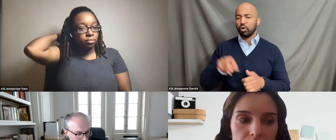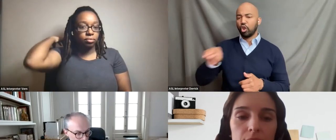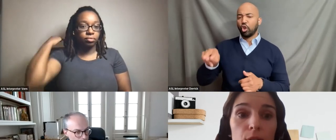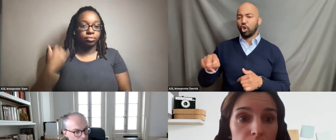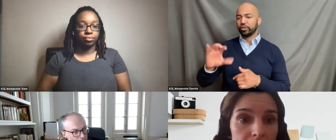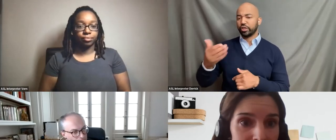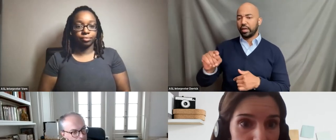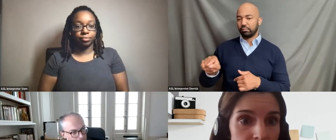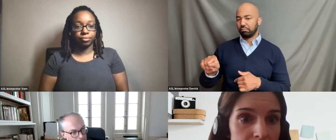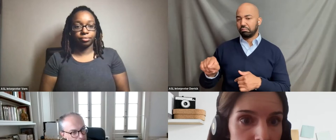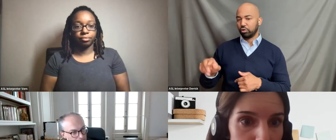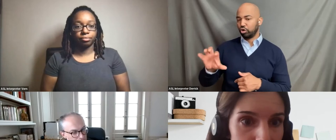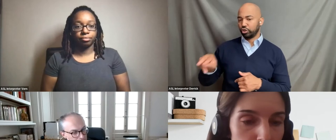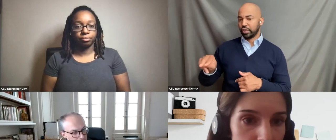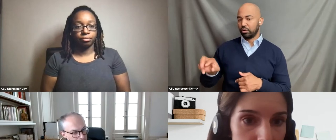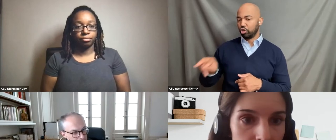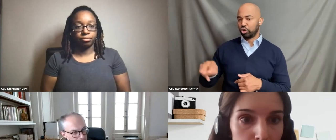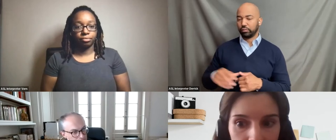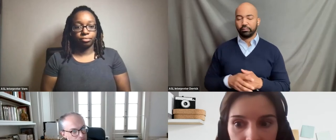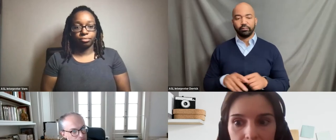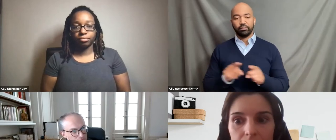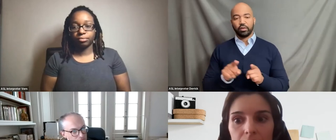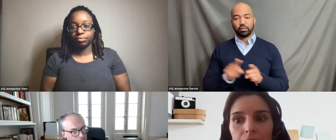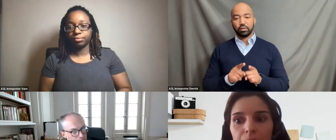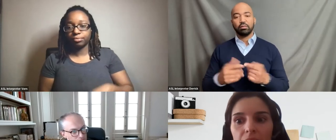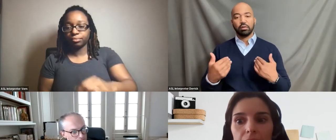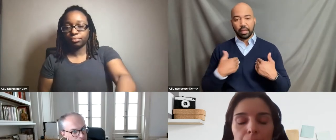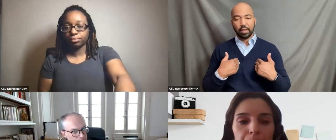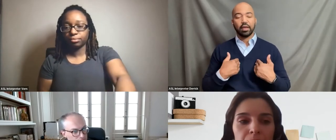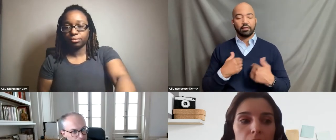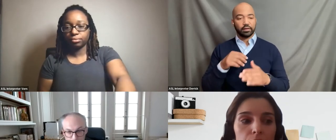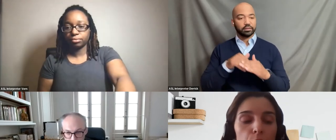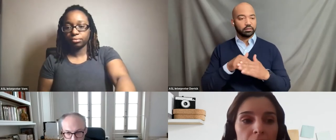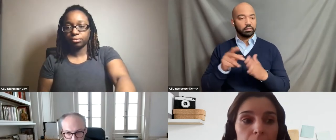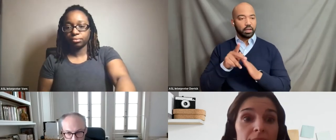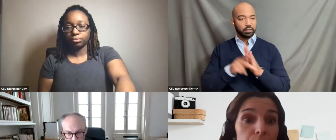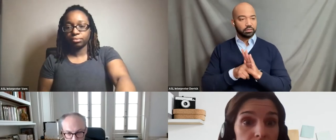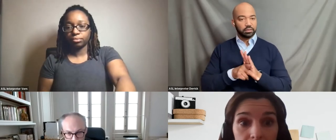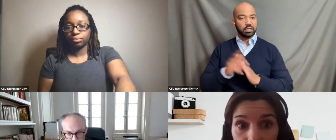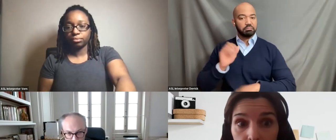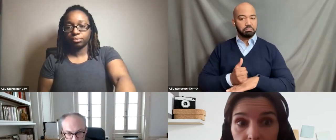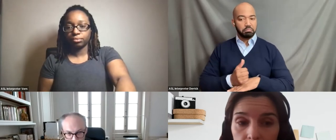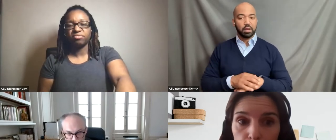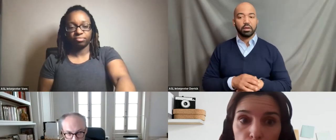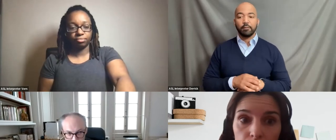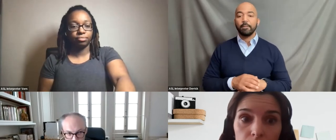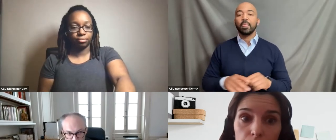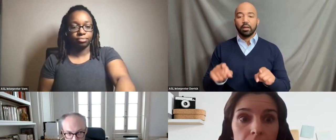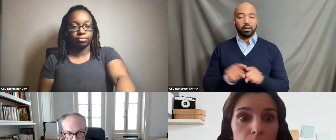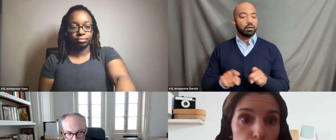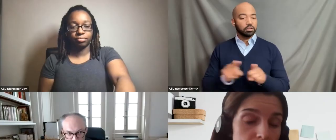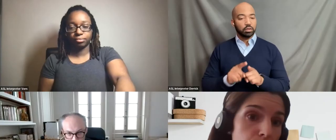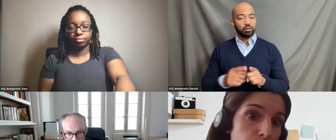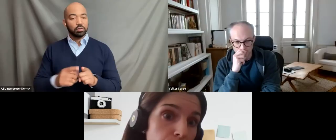universities already have an accessibility policy in place. So maybe a certain elements in the model